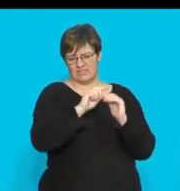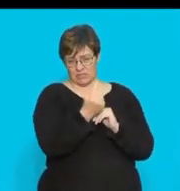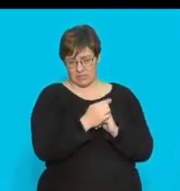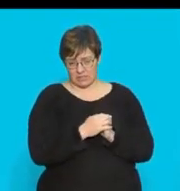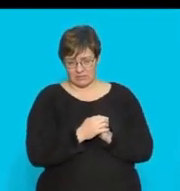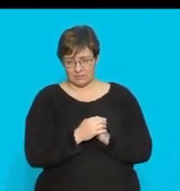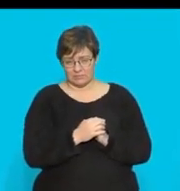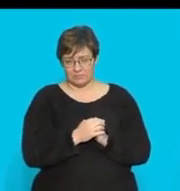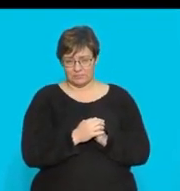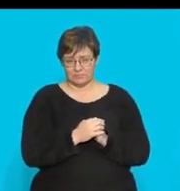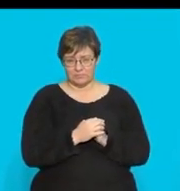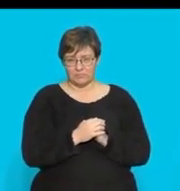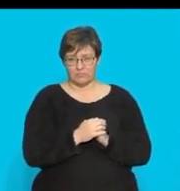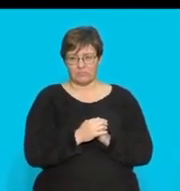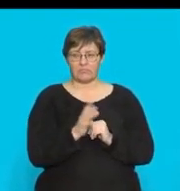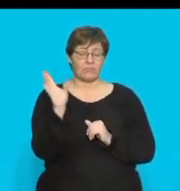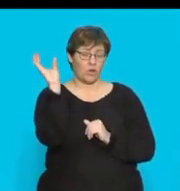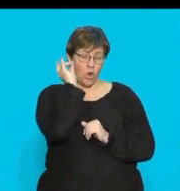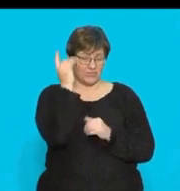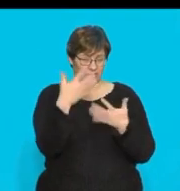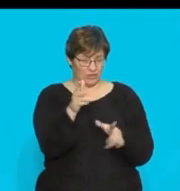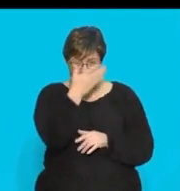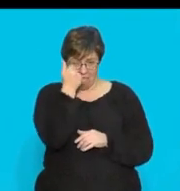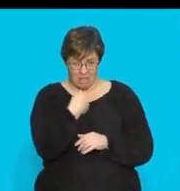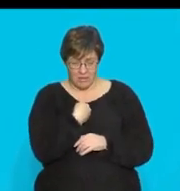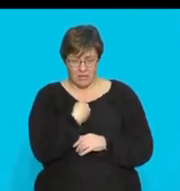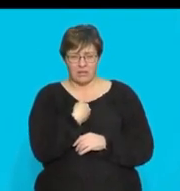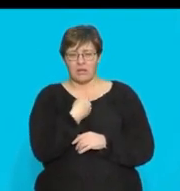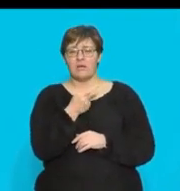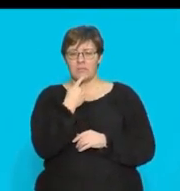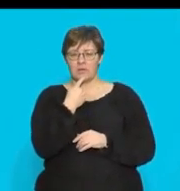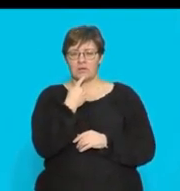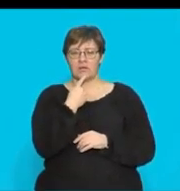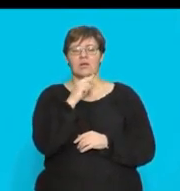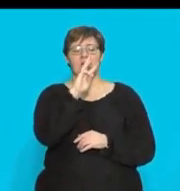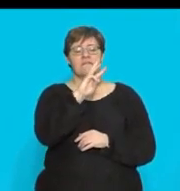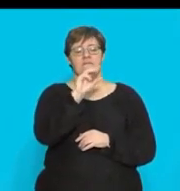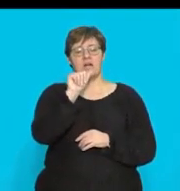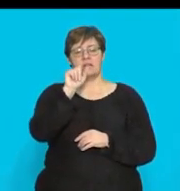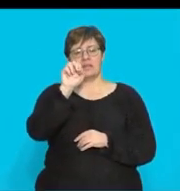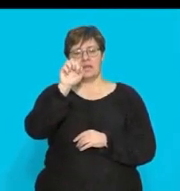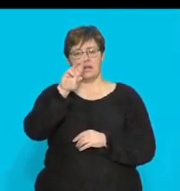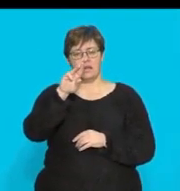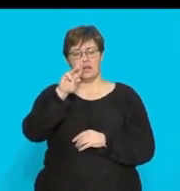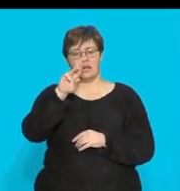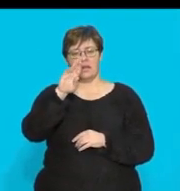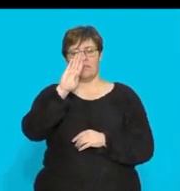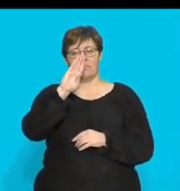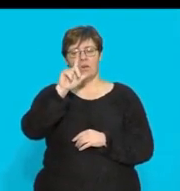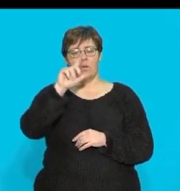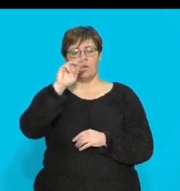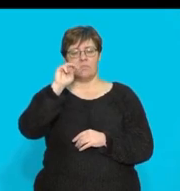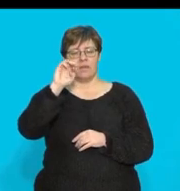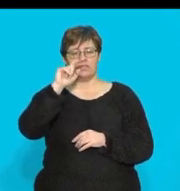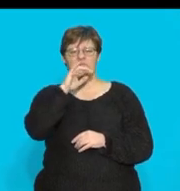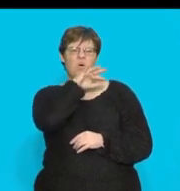reading piece, and I don't know if you've ever heard of them, right? We're talking about waterblommetjies. I know it's